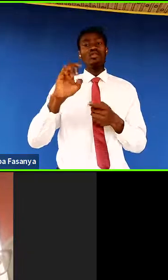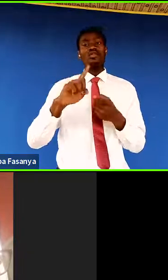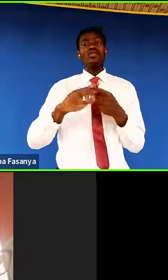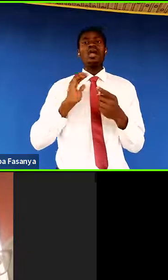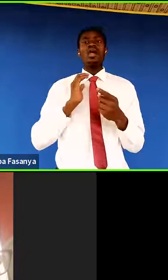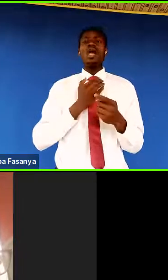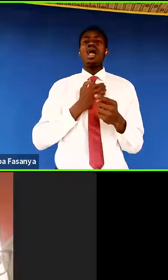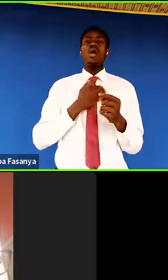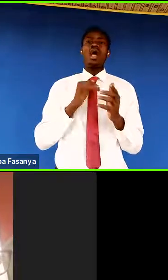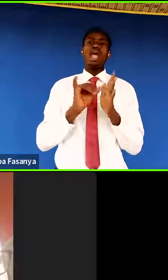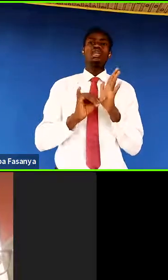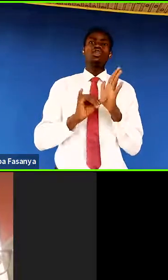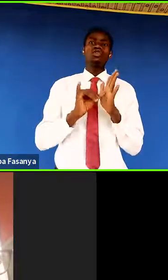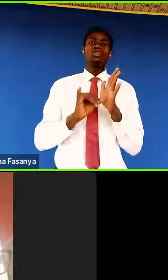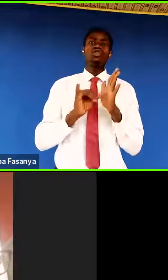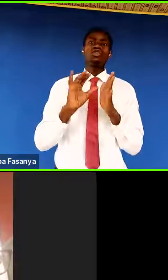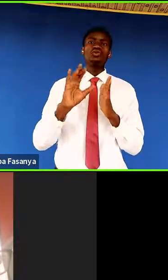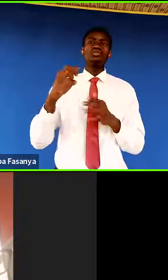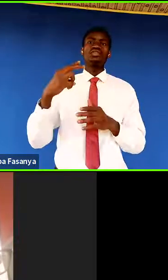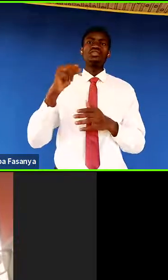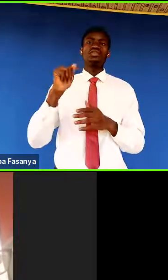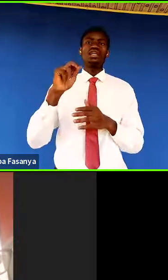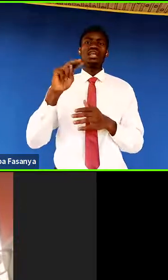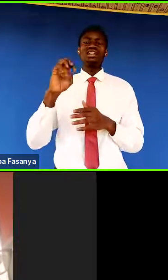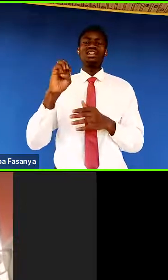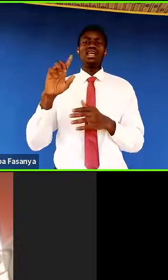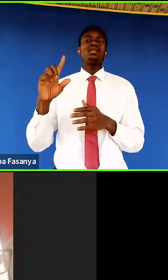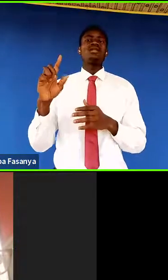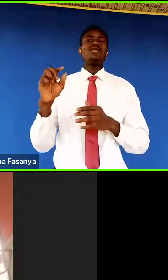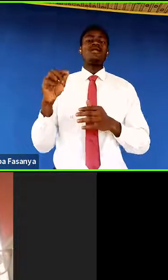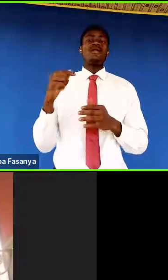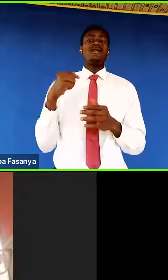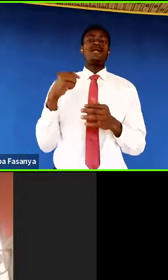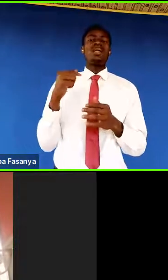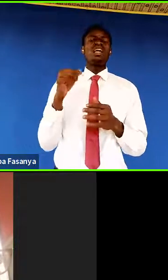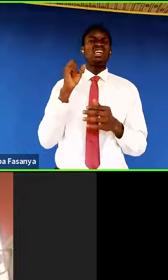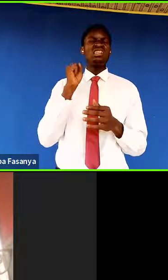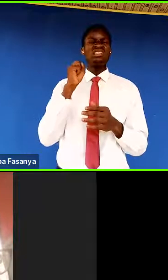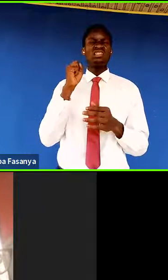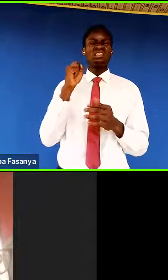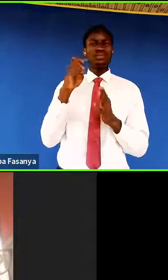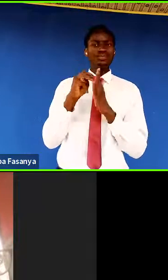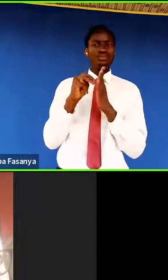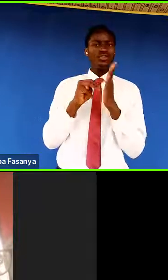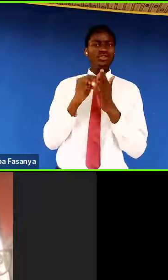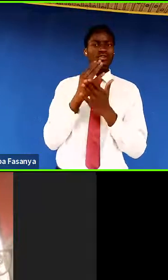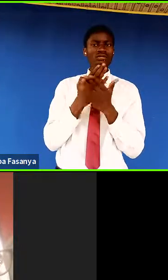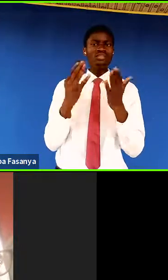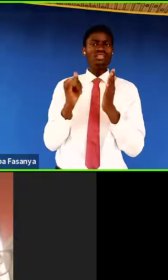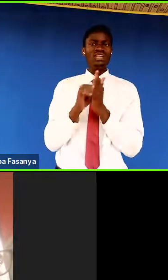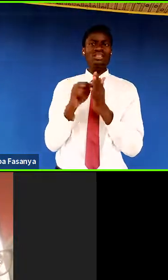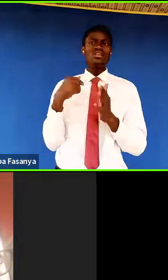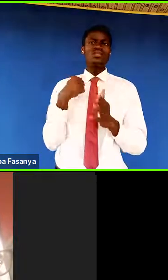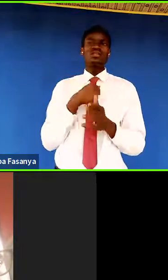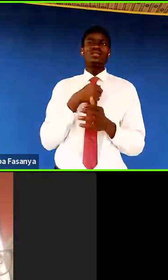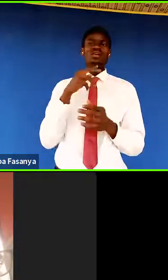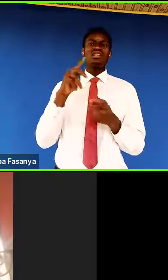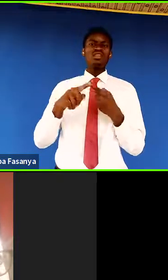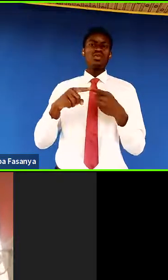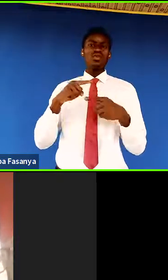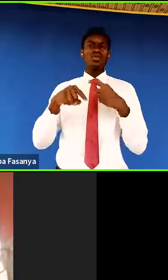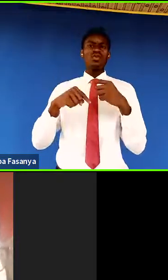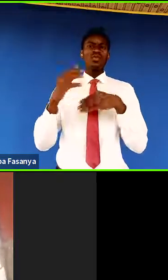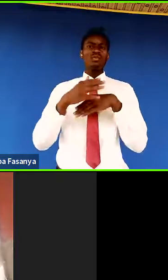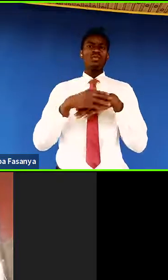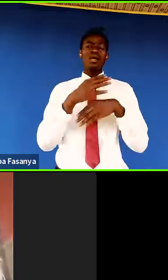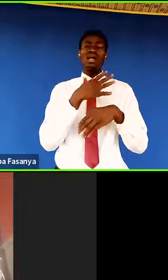I'm going to go back and listen to this because she made mention of some things that I need to go and learn again. I'm going to go back. So if you have not subscribed